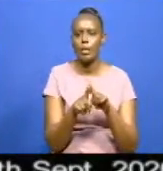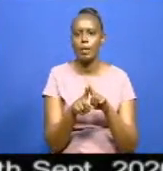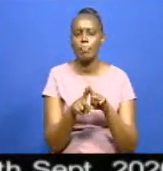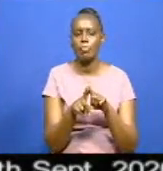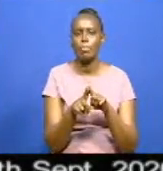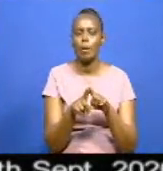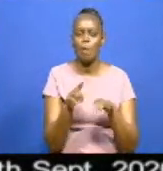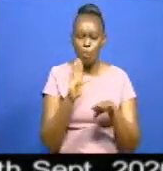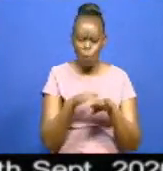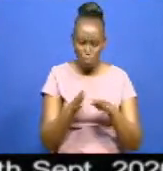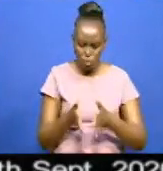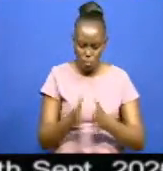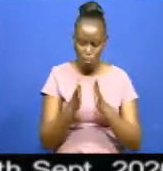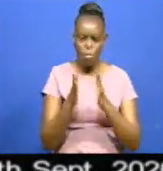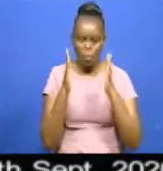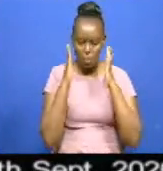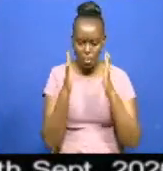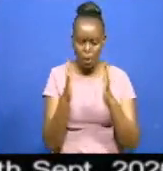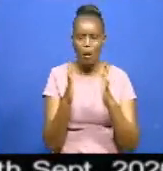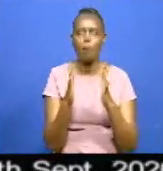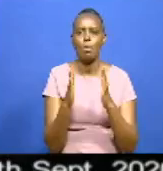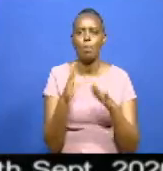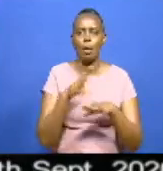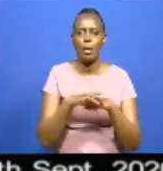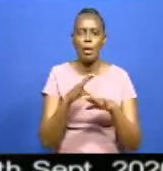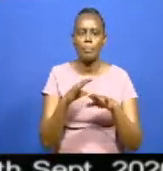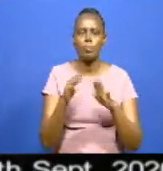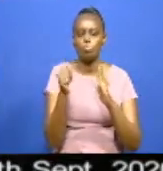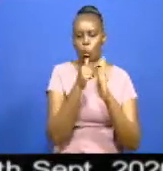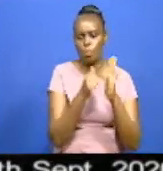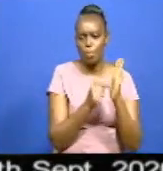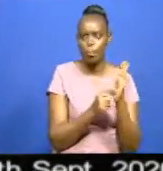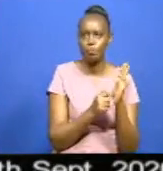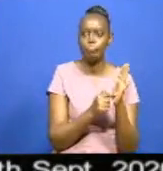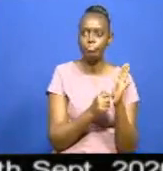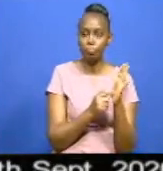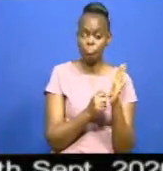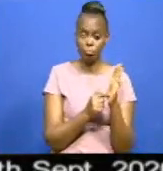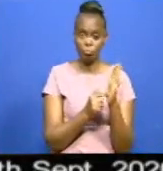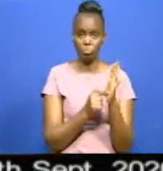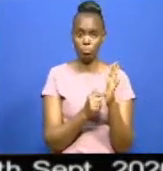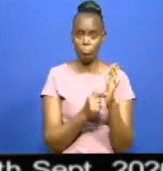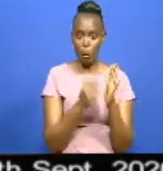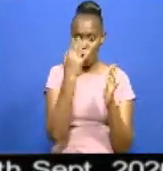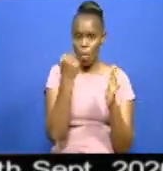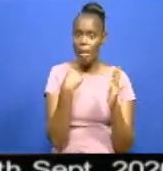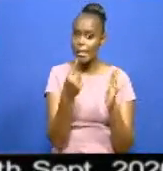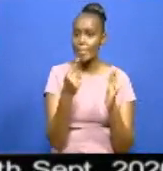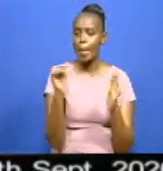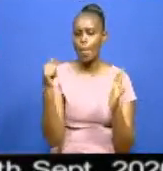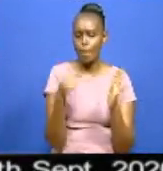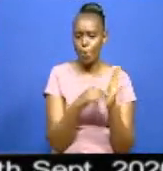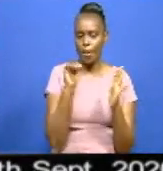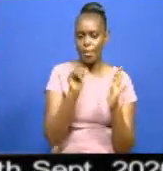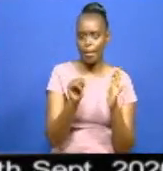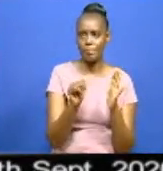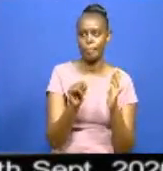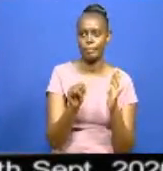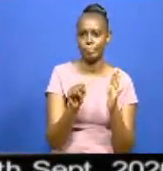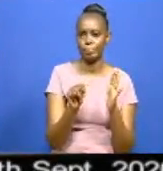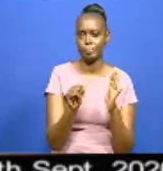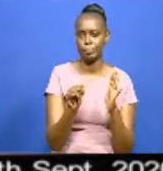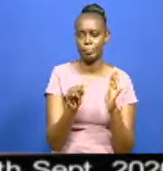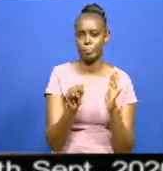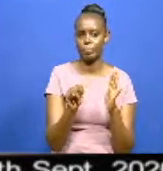way, sought to get that intervention. I indicate this, Mr. Speaker, at this point because I must say at this point in